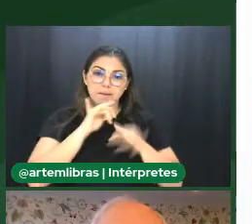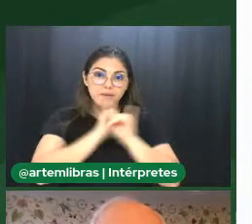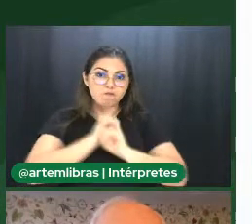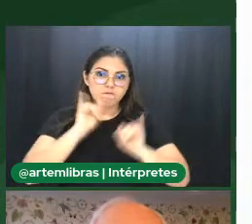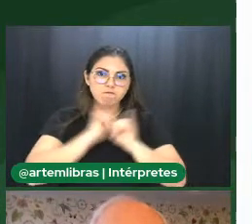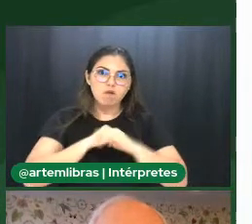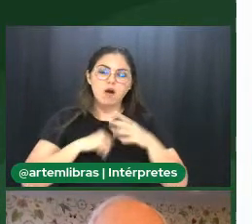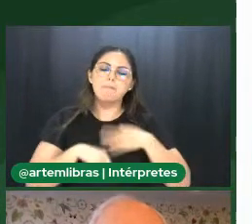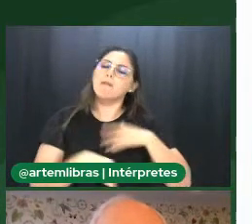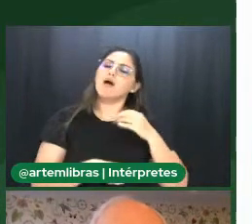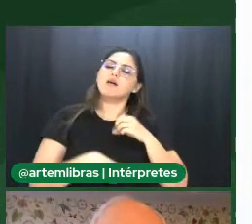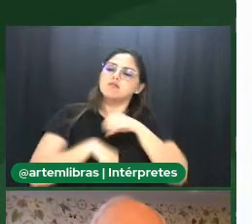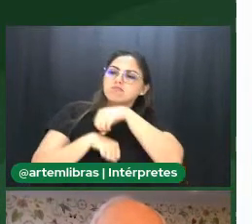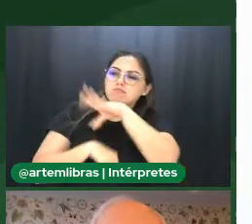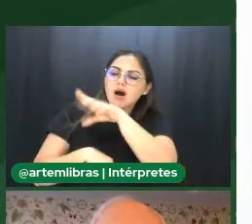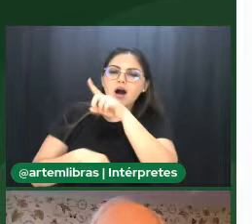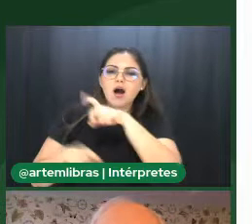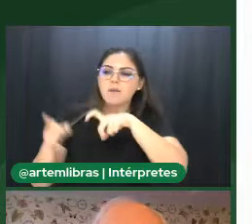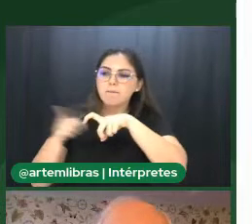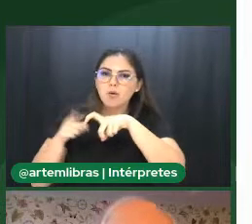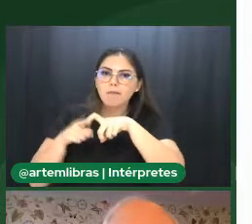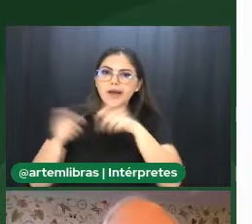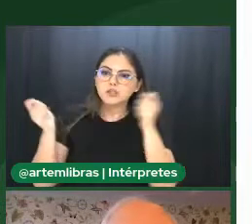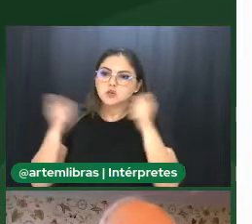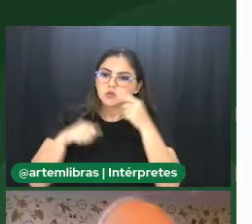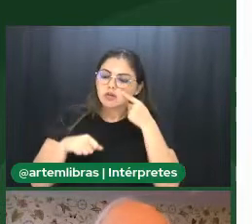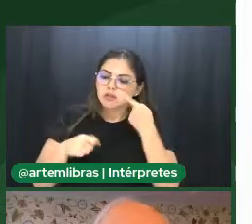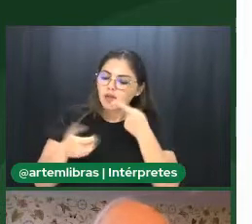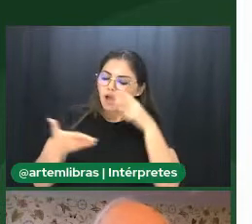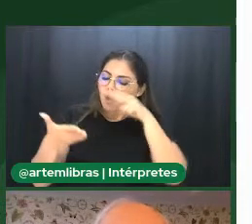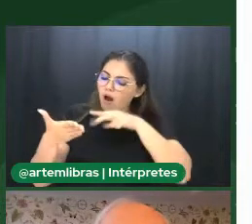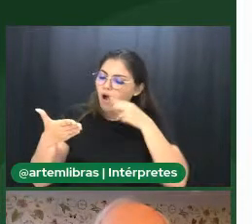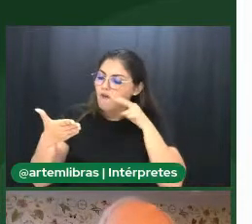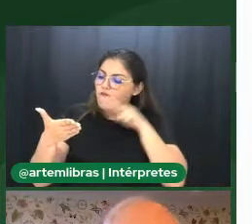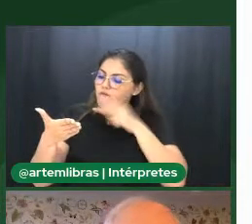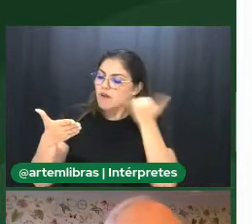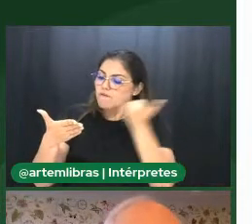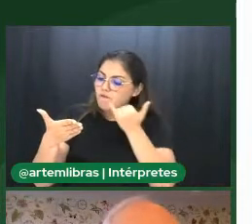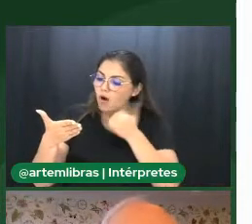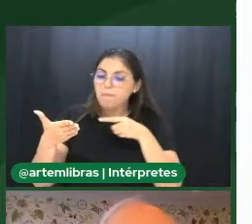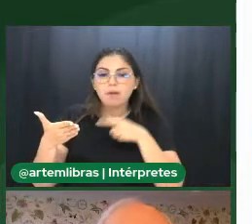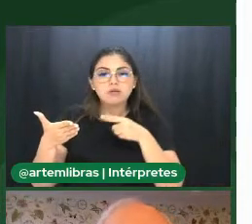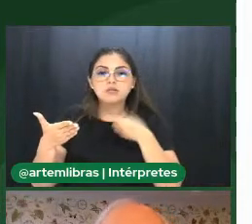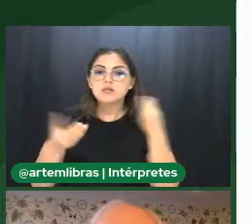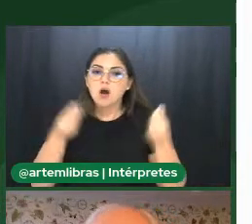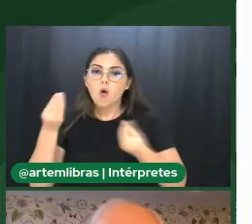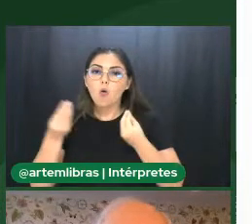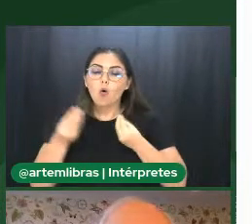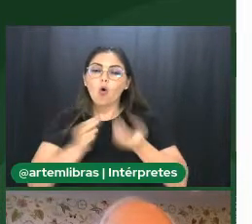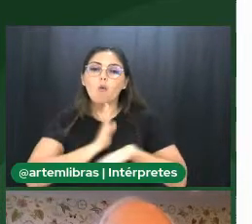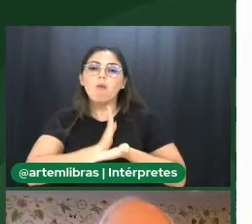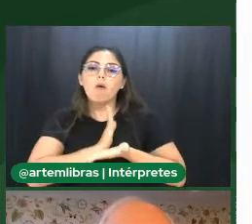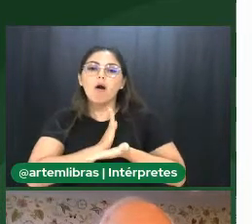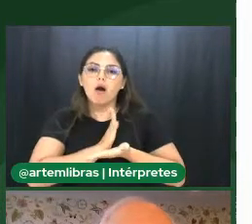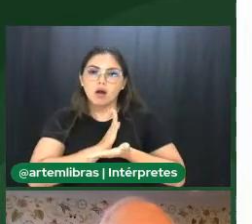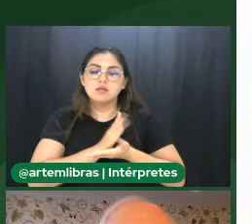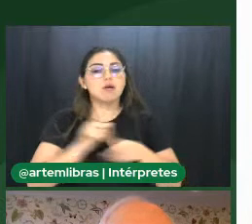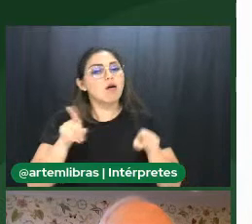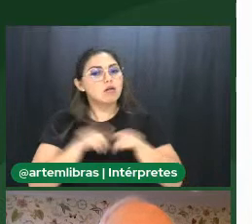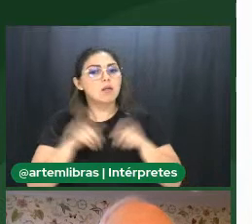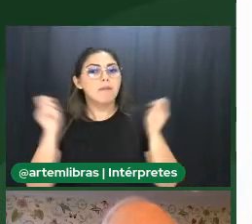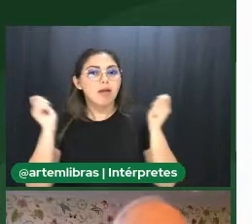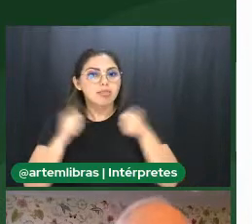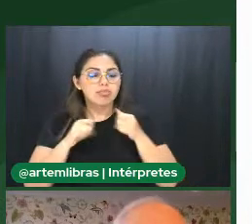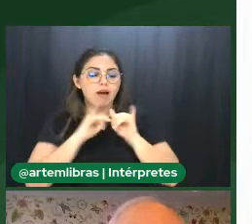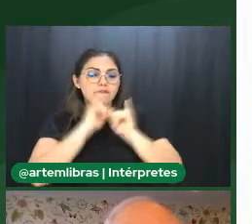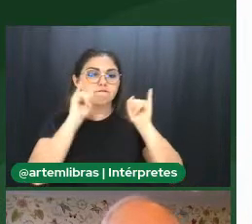devices, collect the data on the performance, and use better machine learning algorithms to improve the performance for